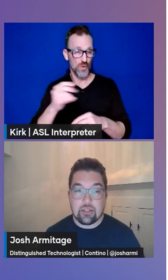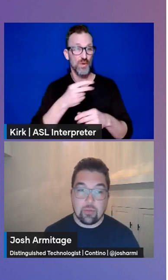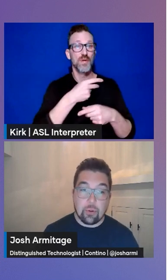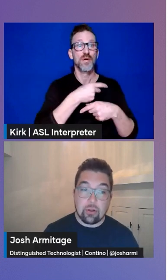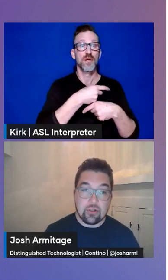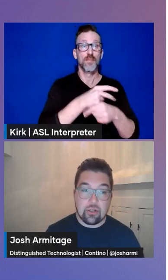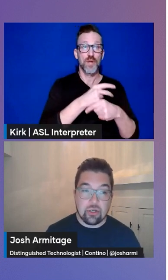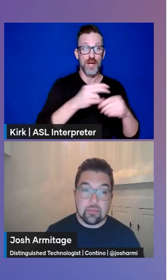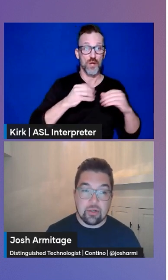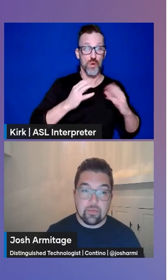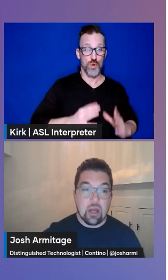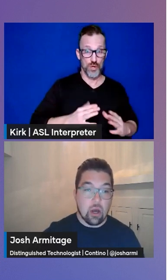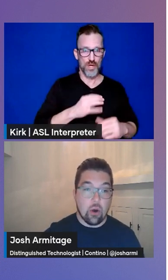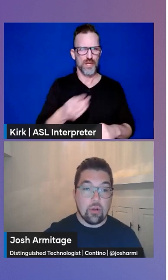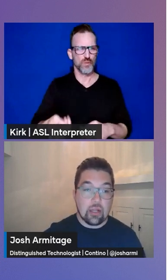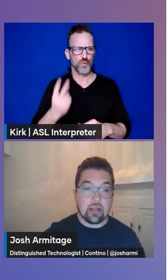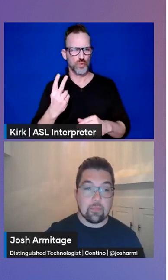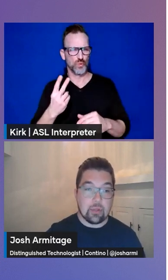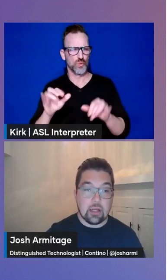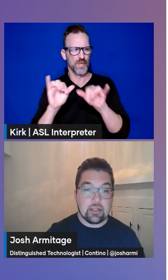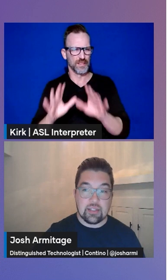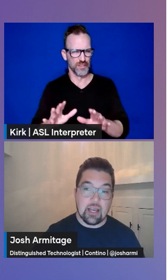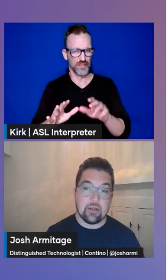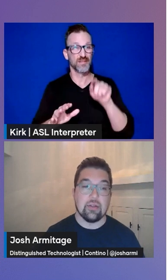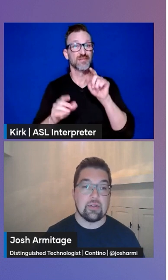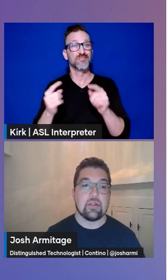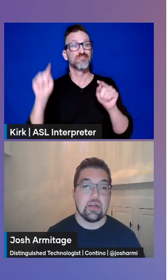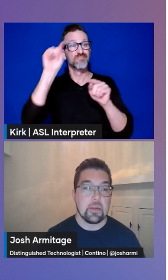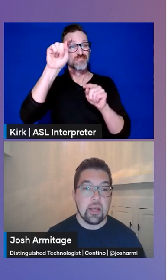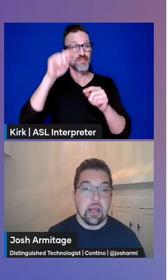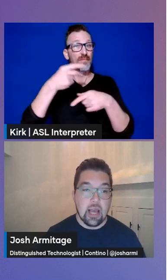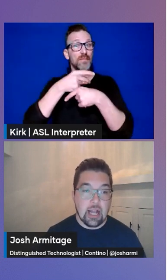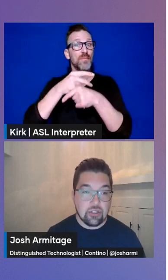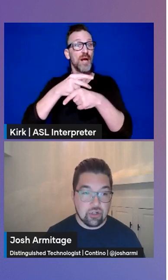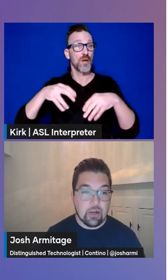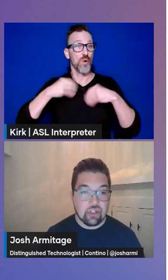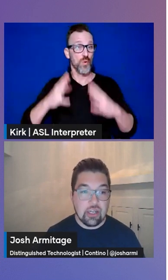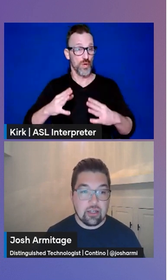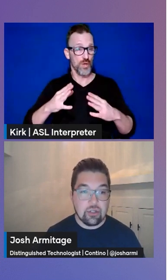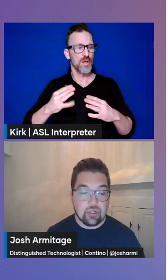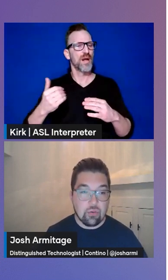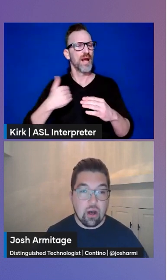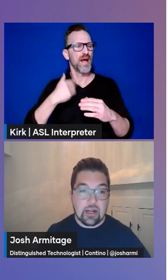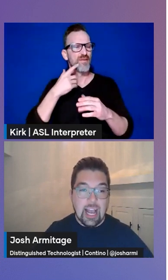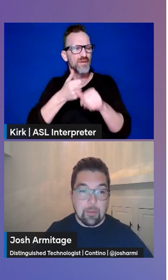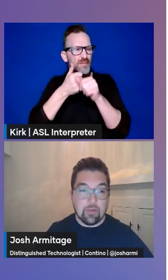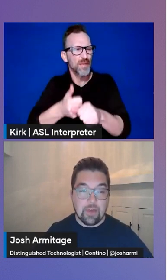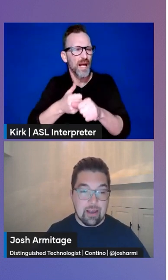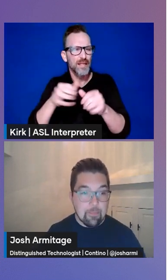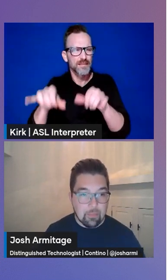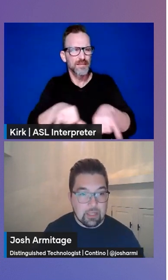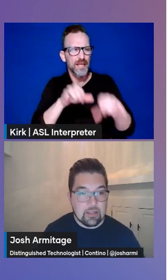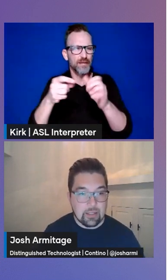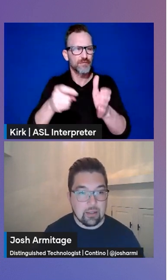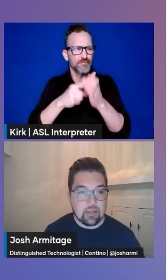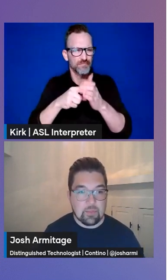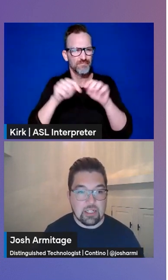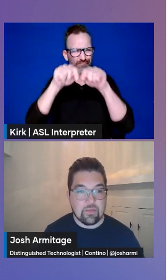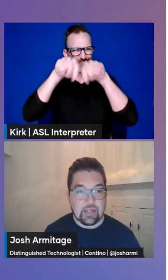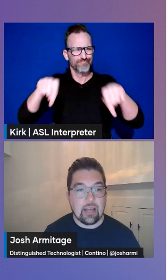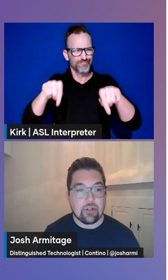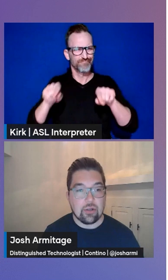together. So product owner in terms of owning the compliance standards, and two engineers who are capable of implementing